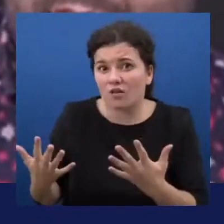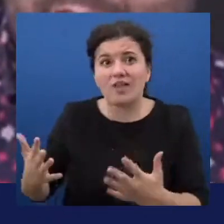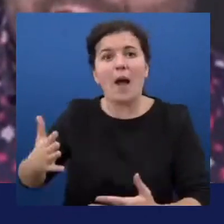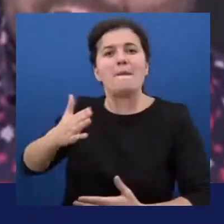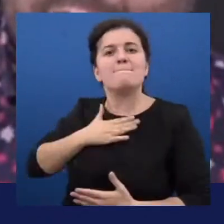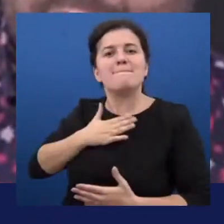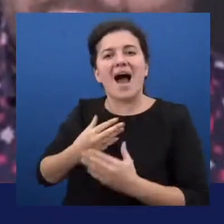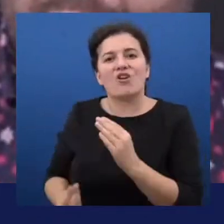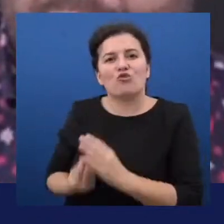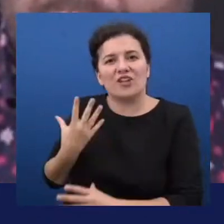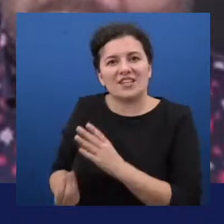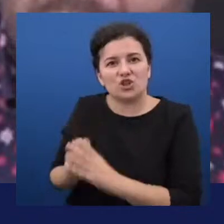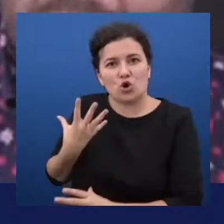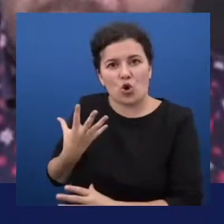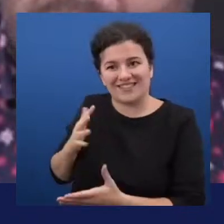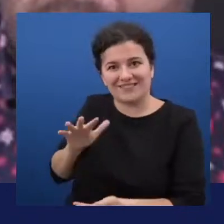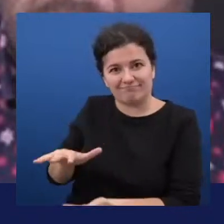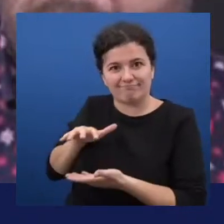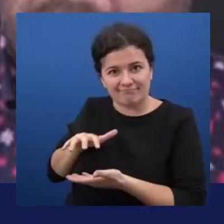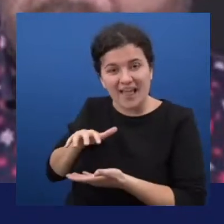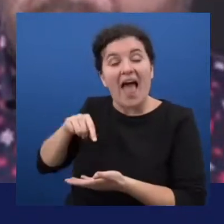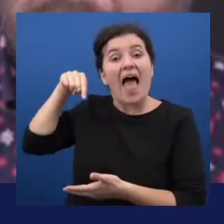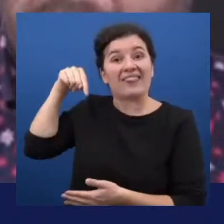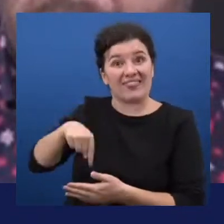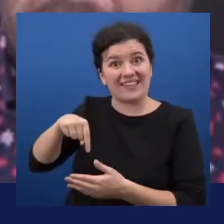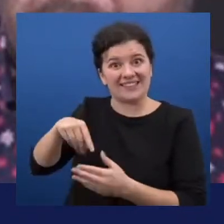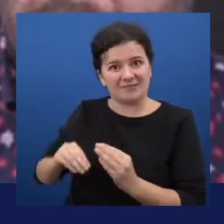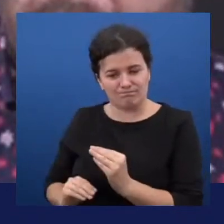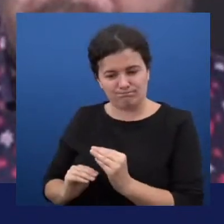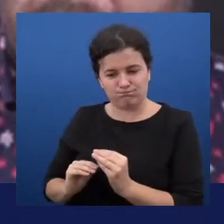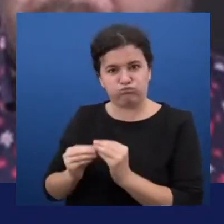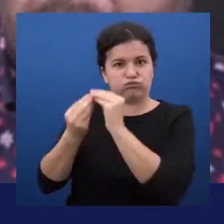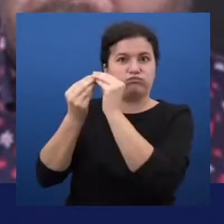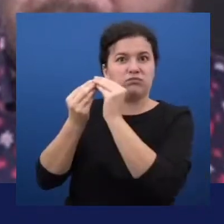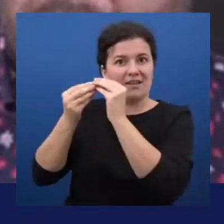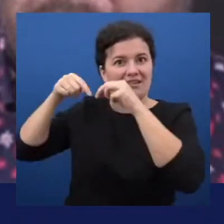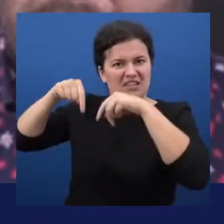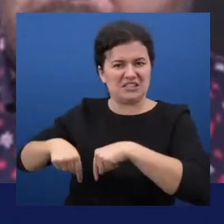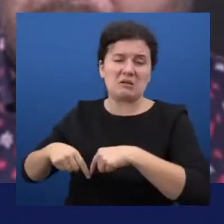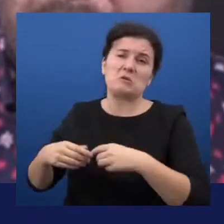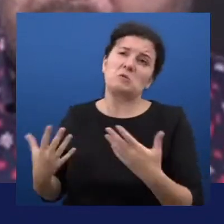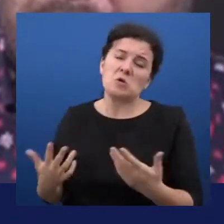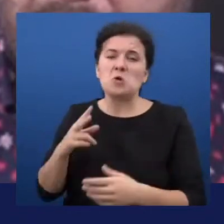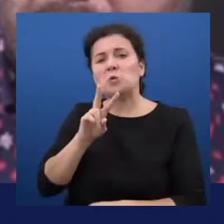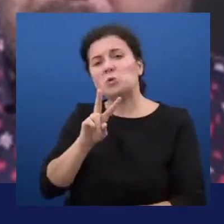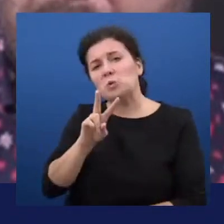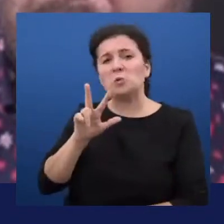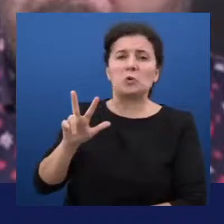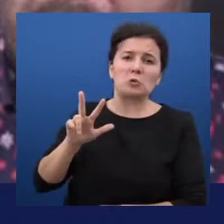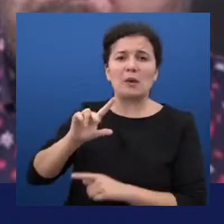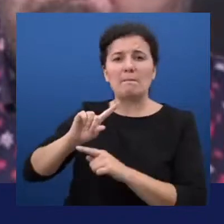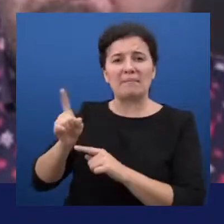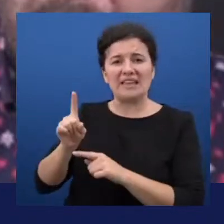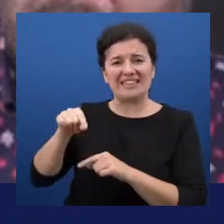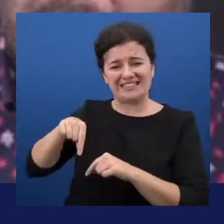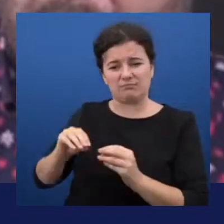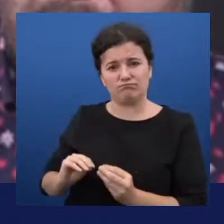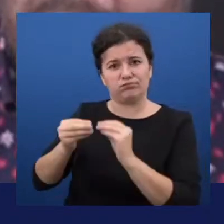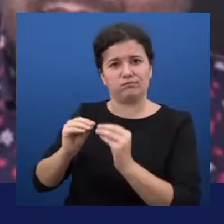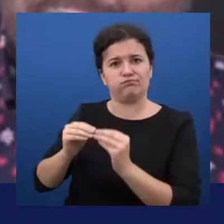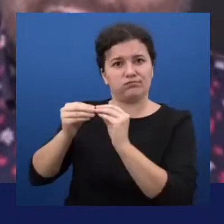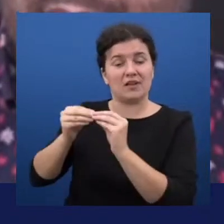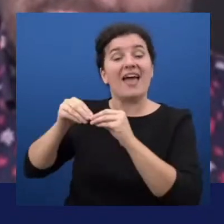basically, you create a resource group, and the resource itself, it will take you another 2 to 3 minutes, or maybe, yeah, I think 2 minutes, to be